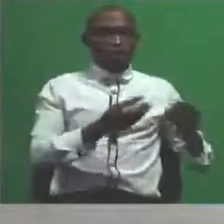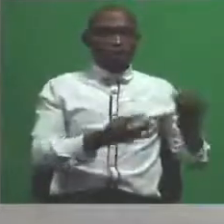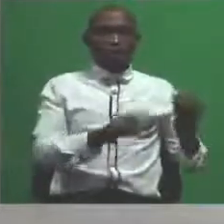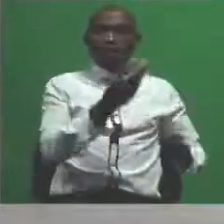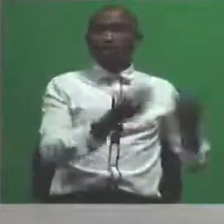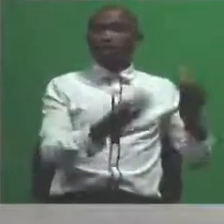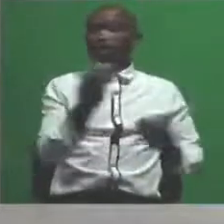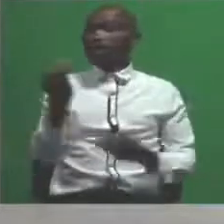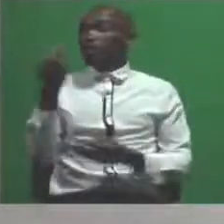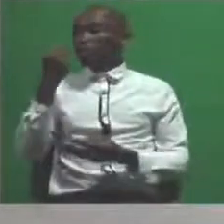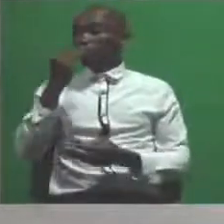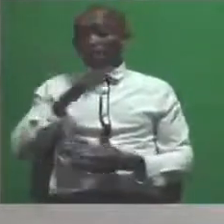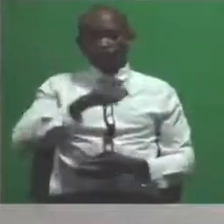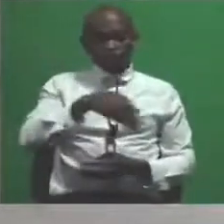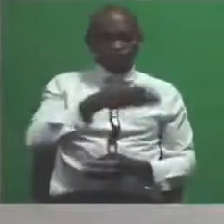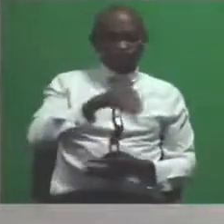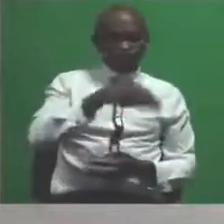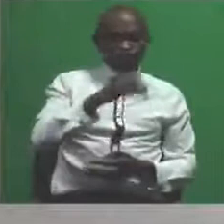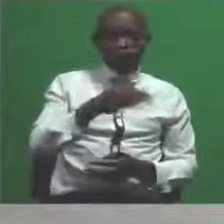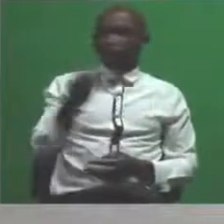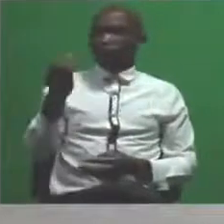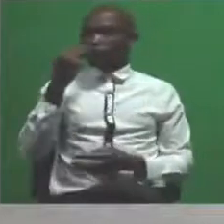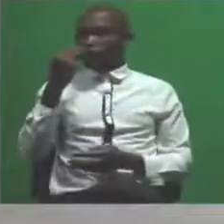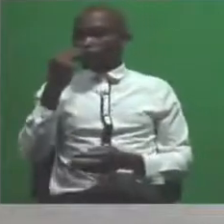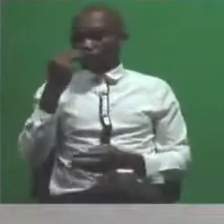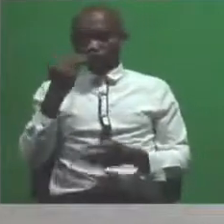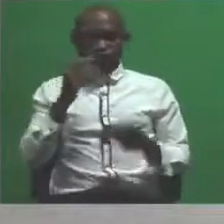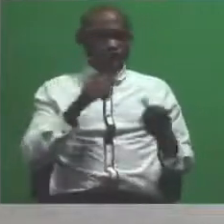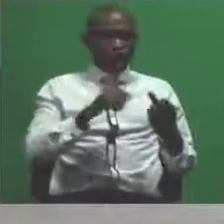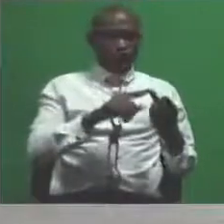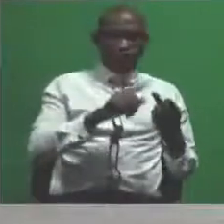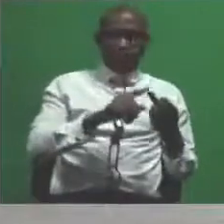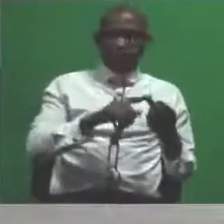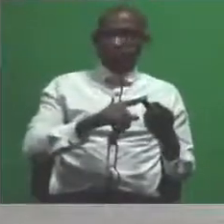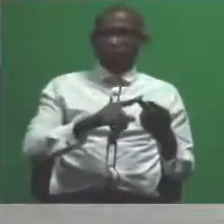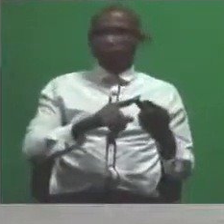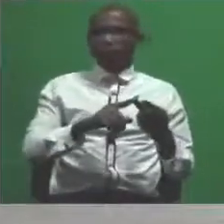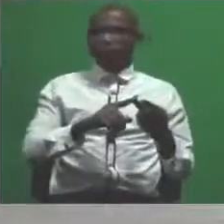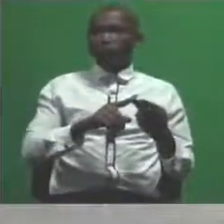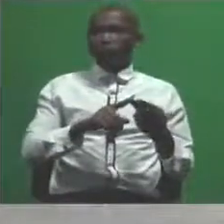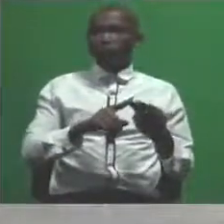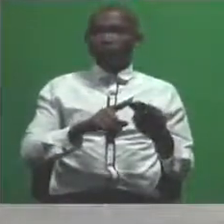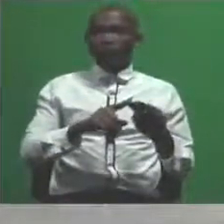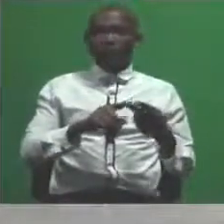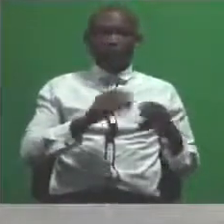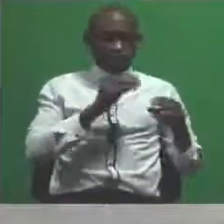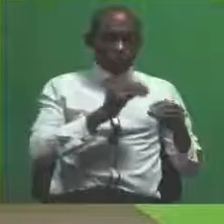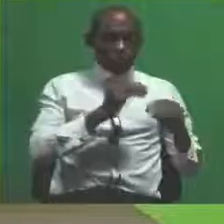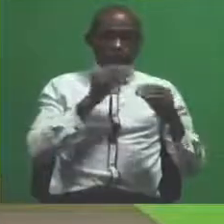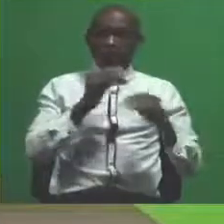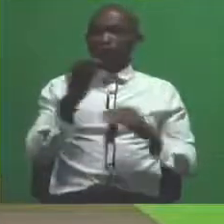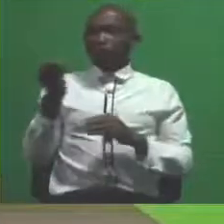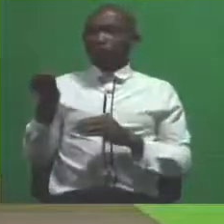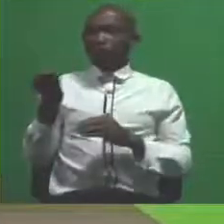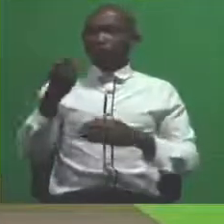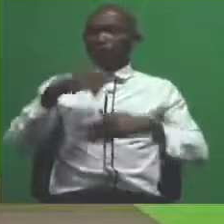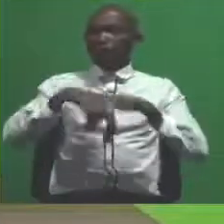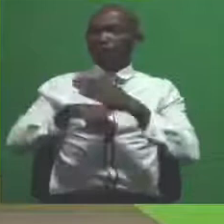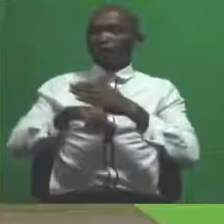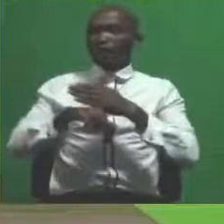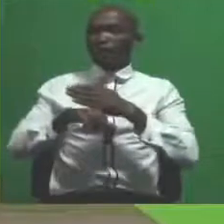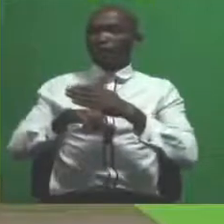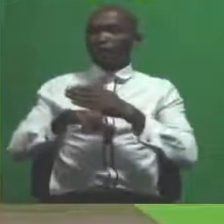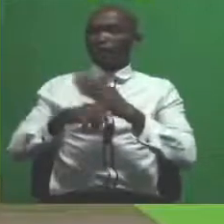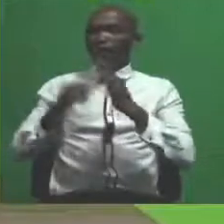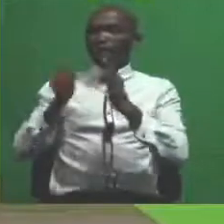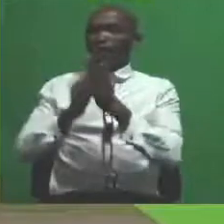During dissolving of ammonium nitrate and burning of paper. So